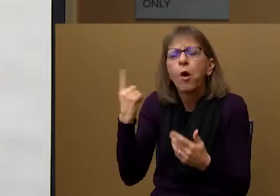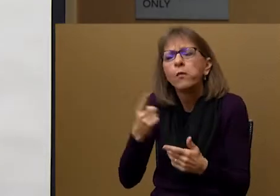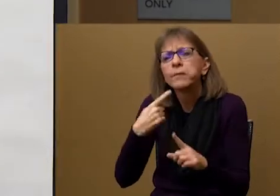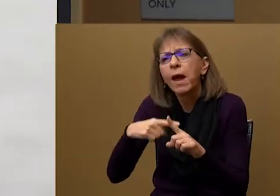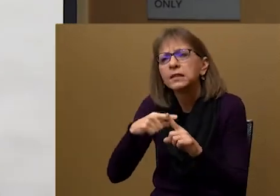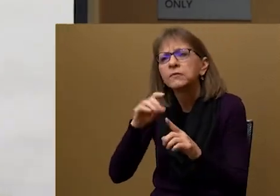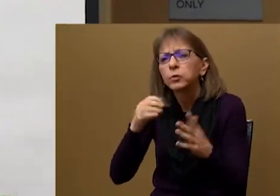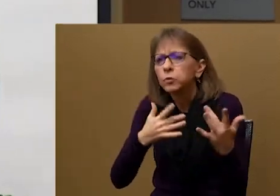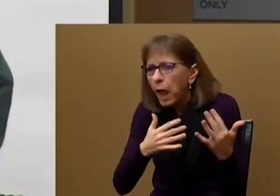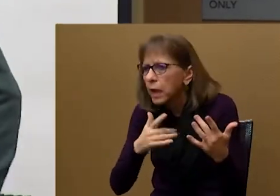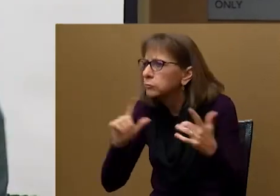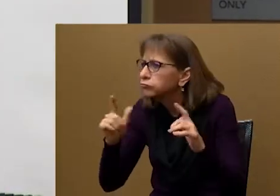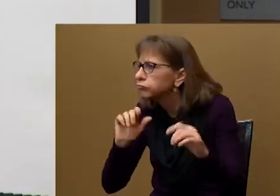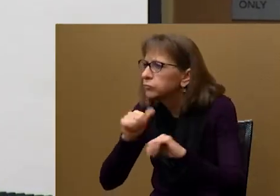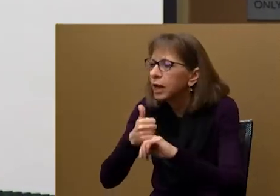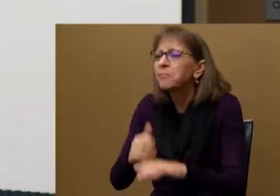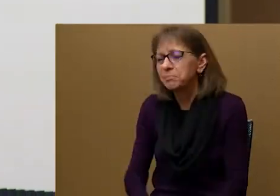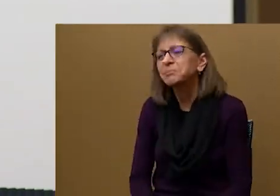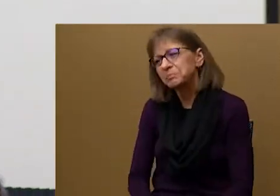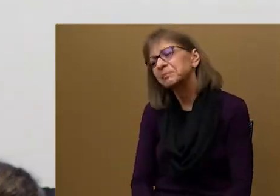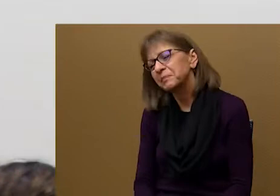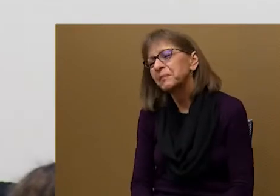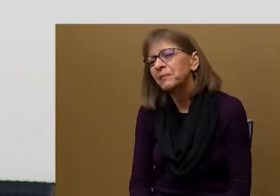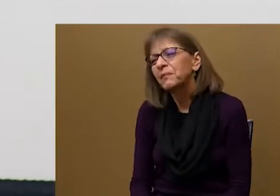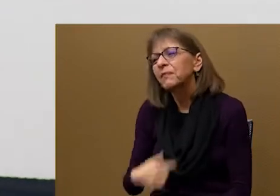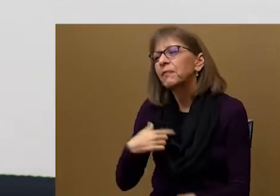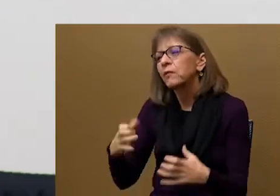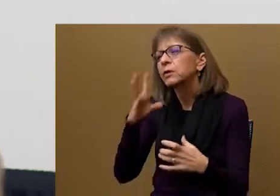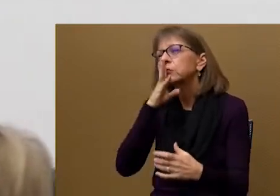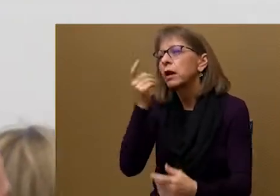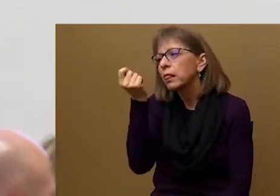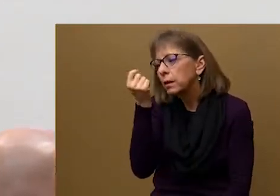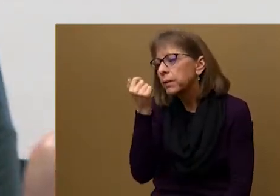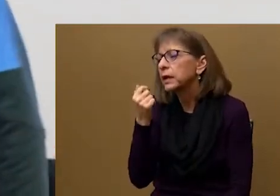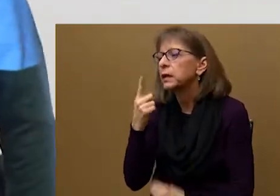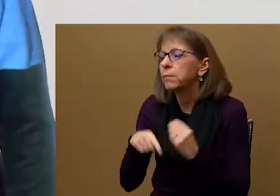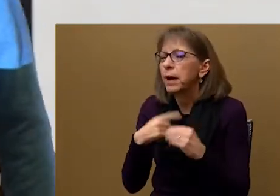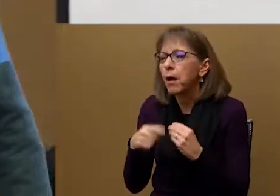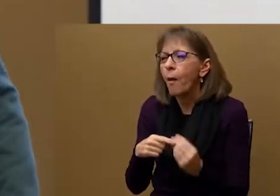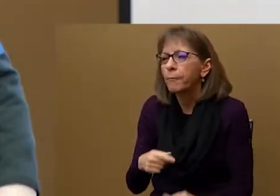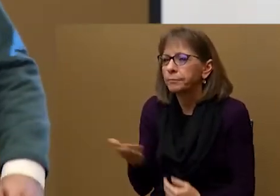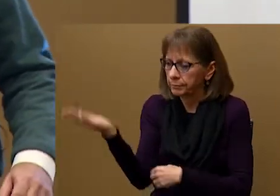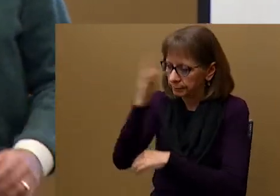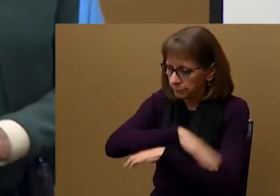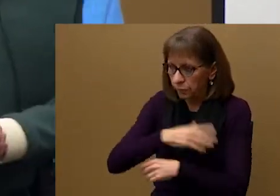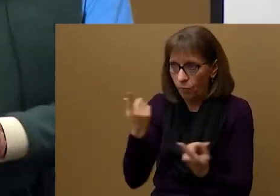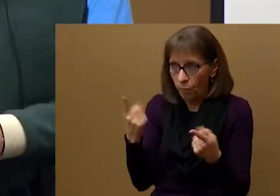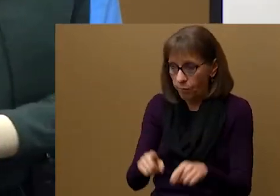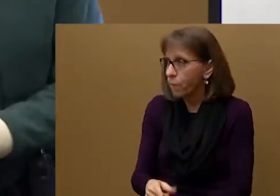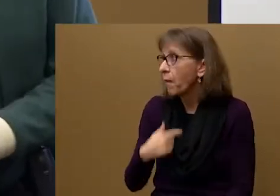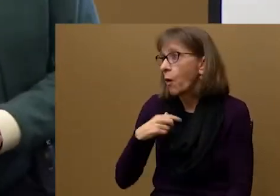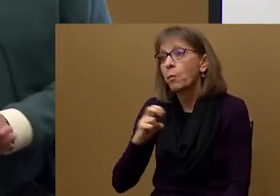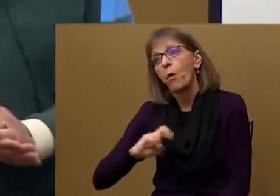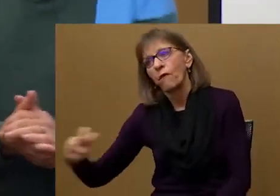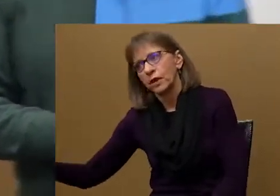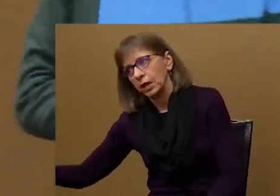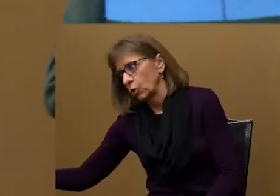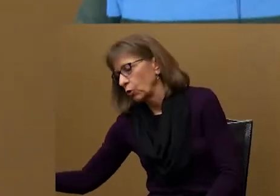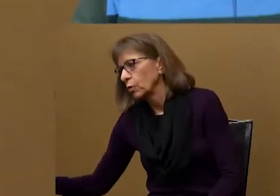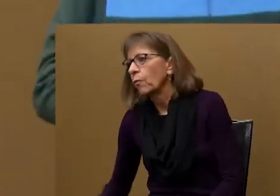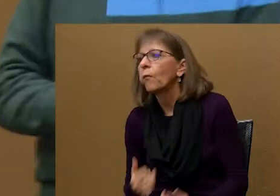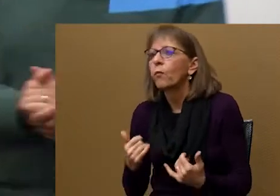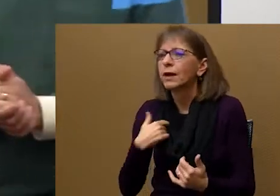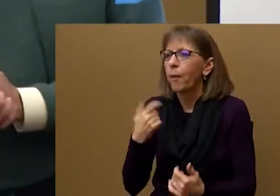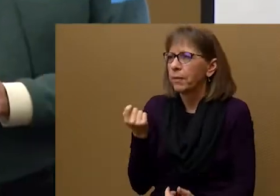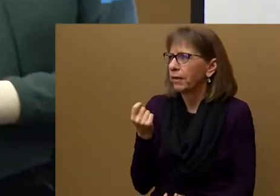thing anyway, always a good thing. Okay, so I want to talk a little bit about the day. I'm going to be